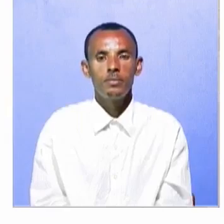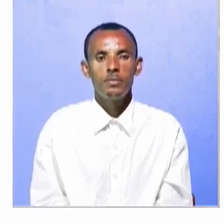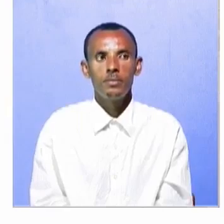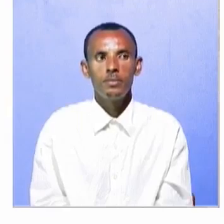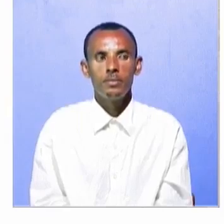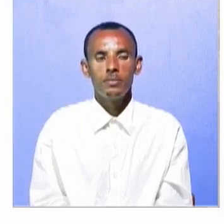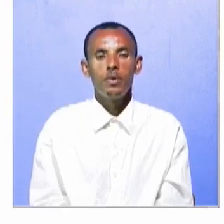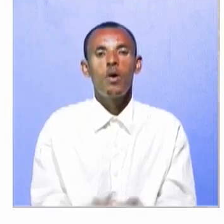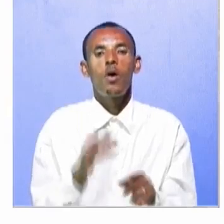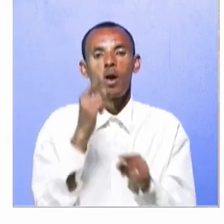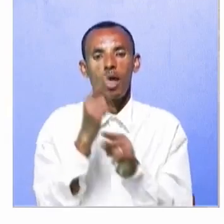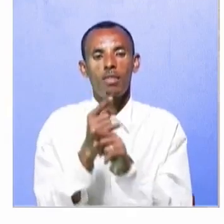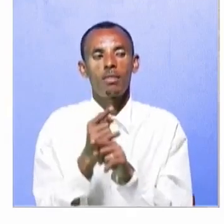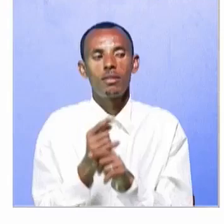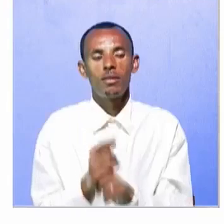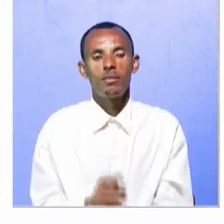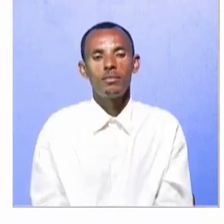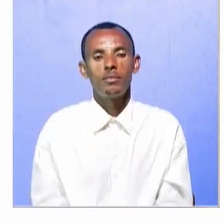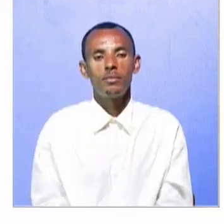All right.